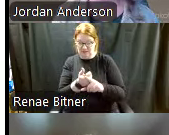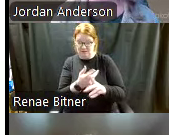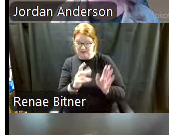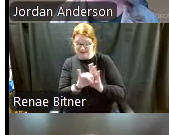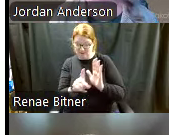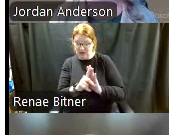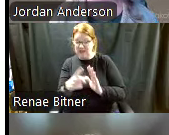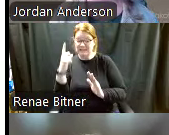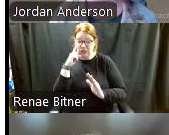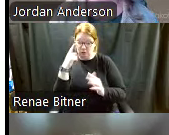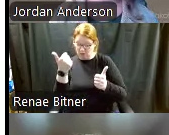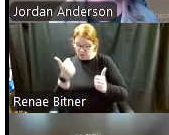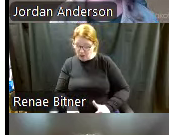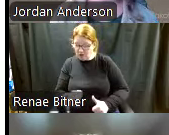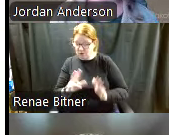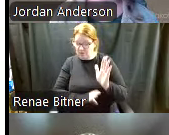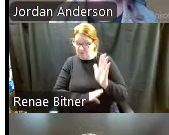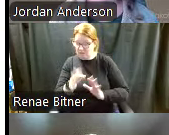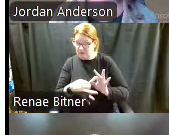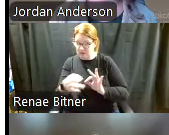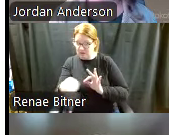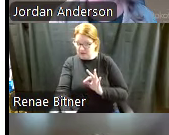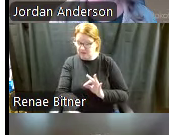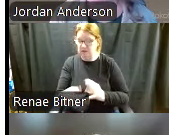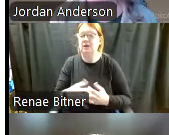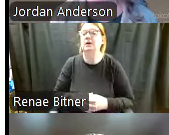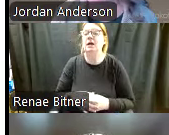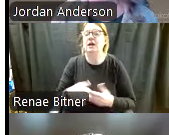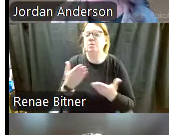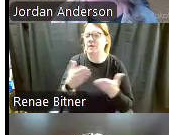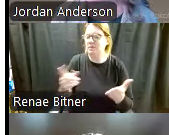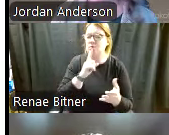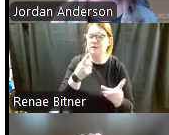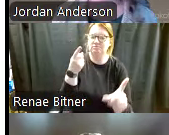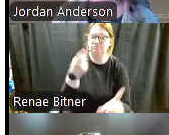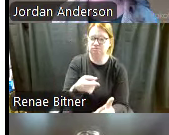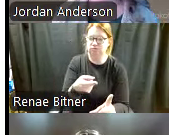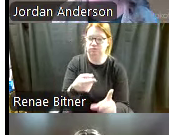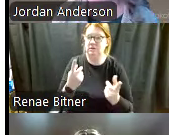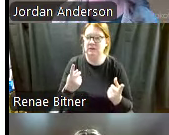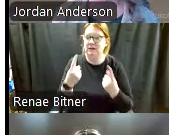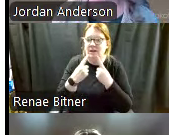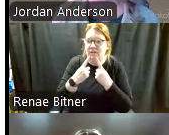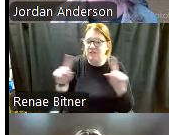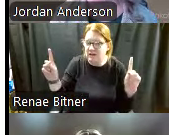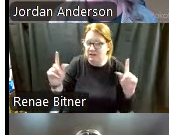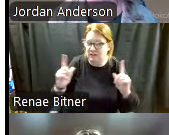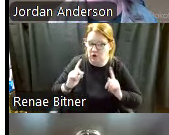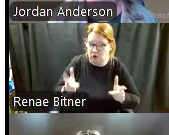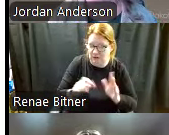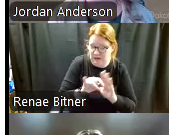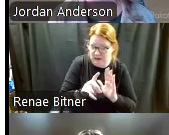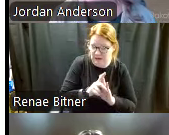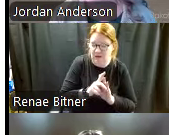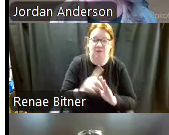delays. And one thing we really point out to our providers is the effectiveness of early identification of children who are deaf or